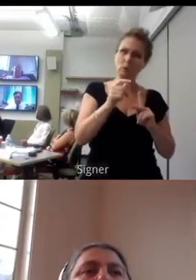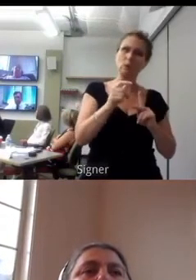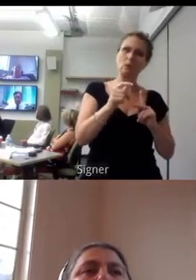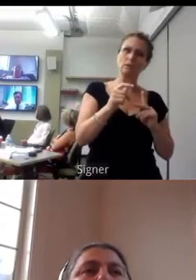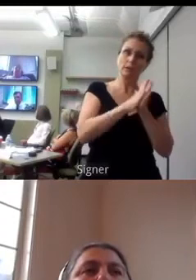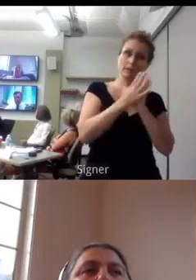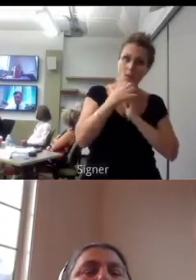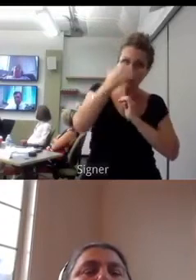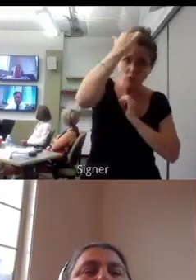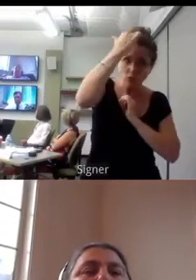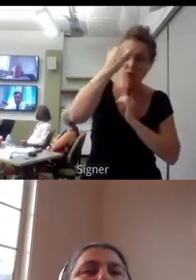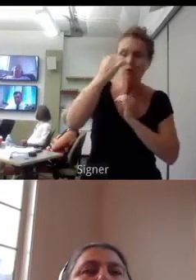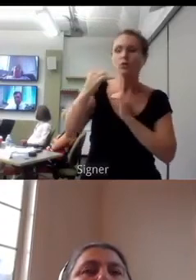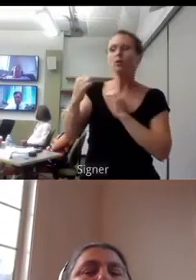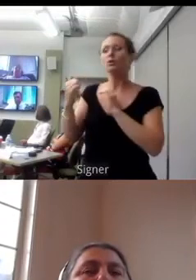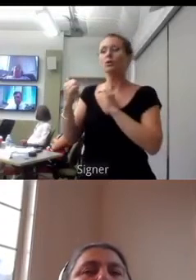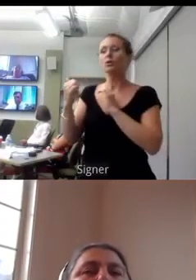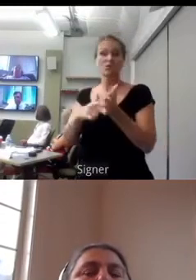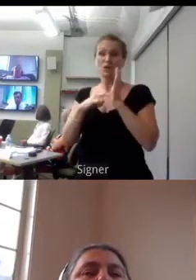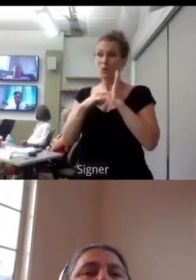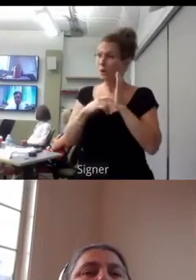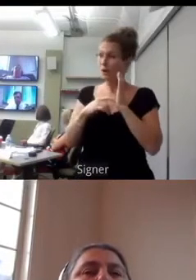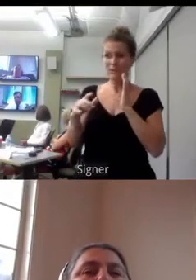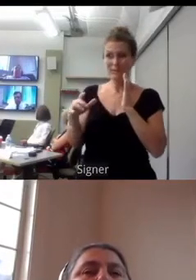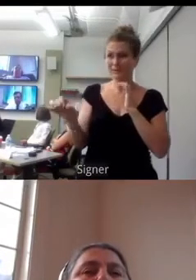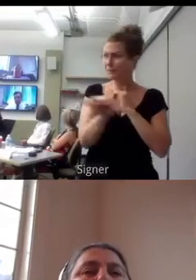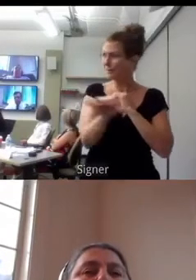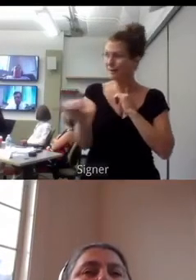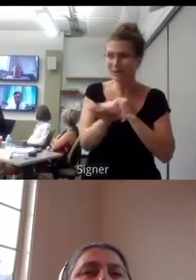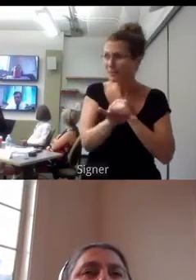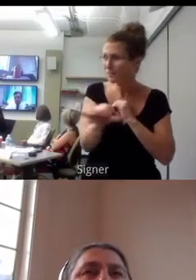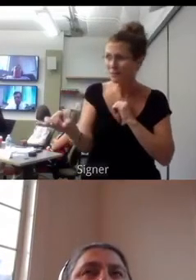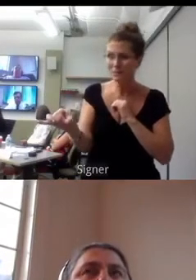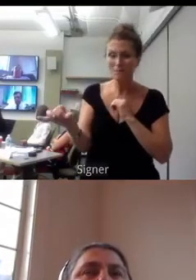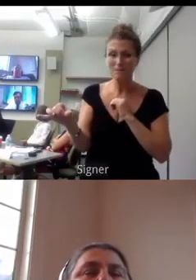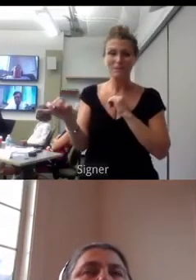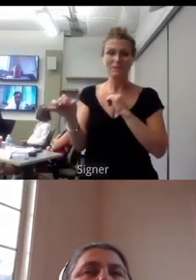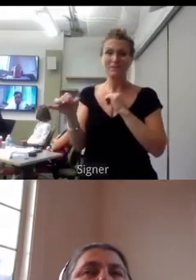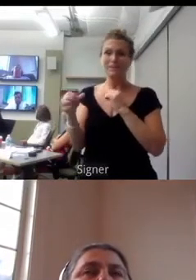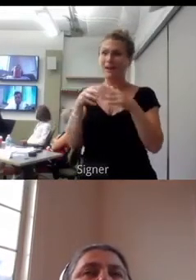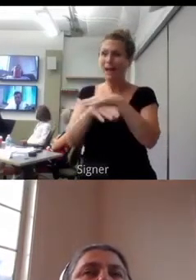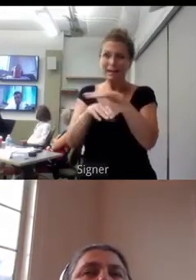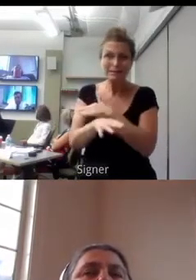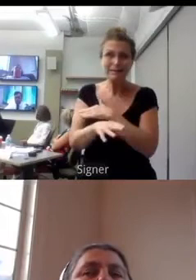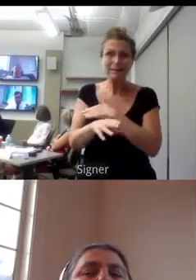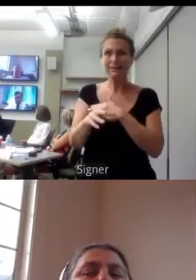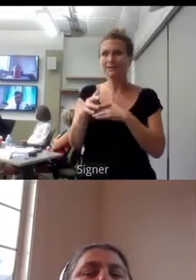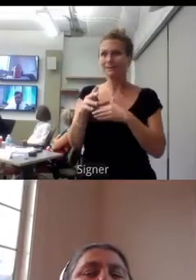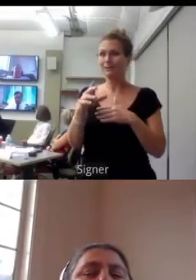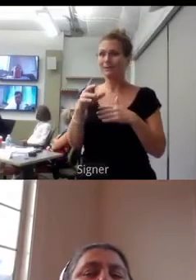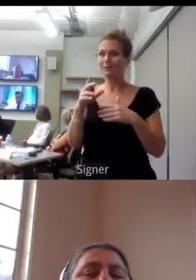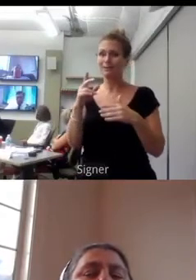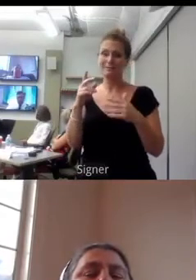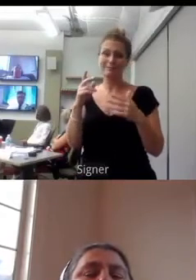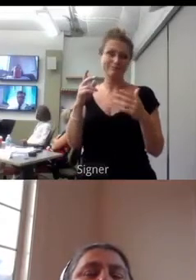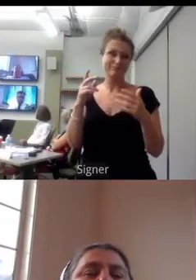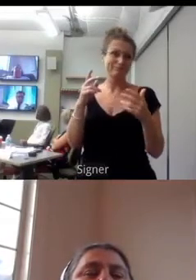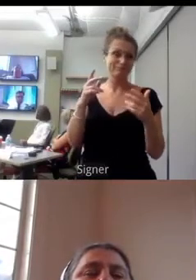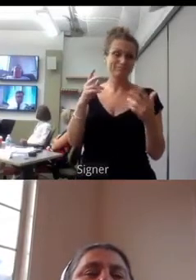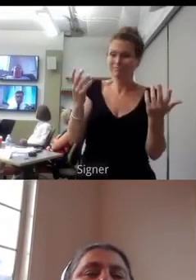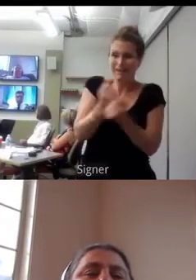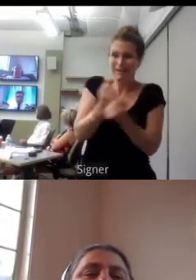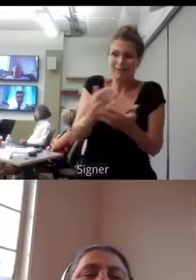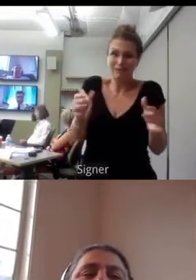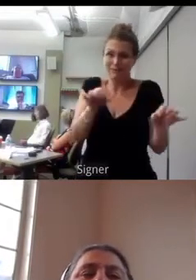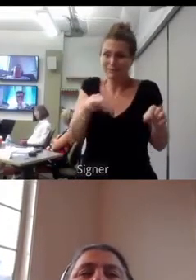technology requirements, identical accessibility issues, they really should be merging their kind